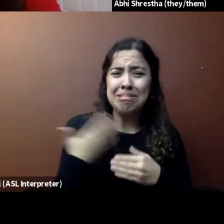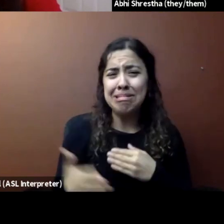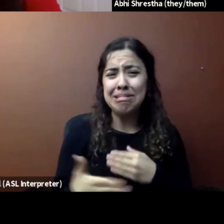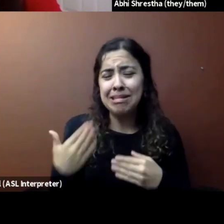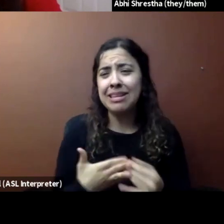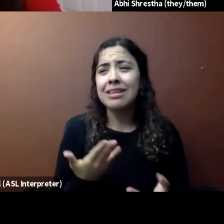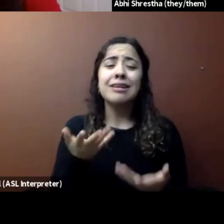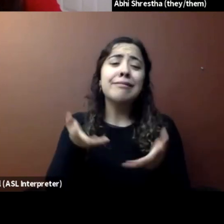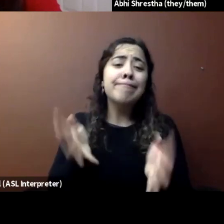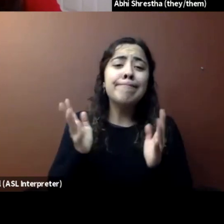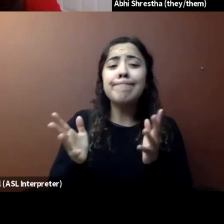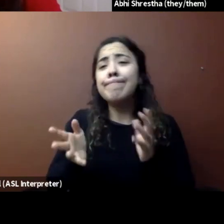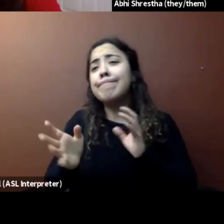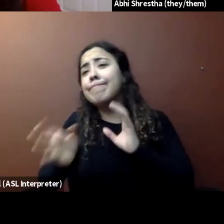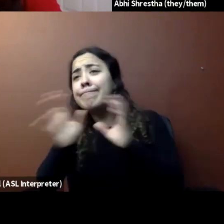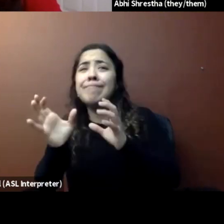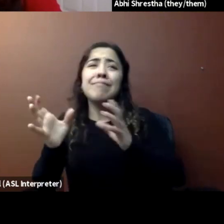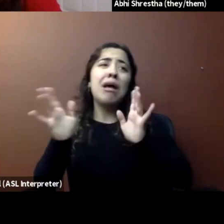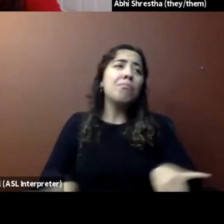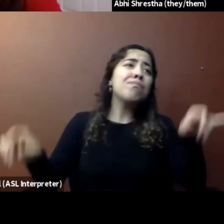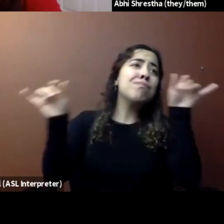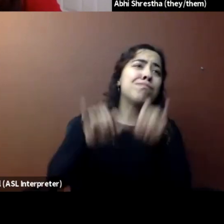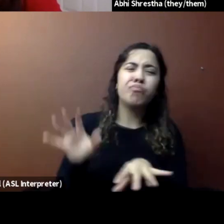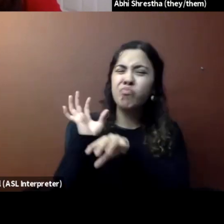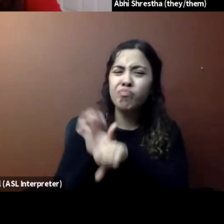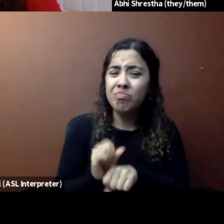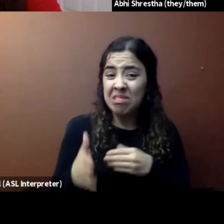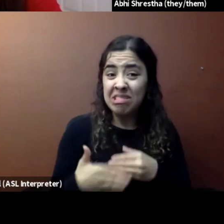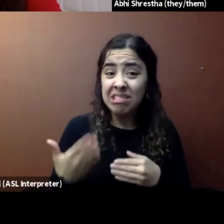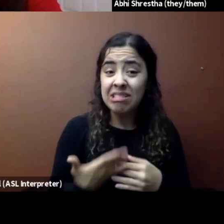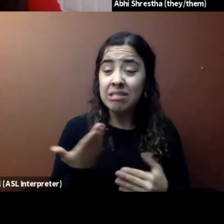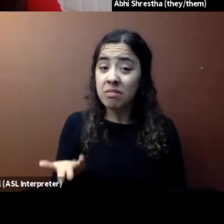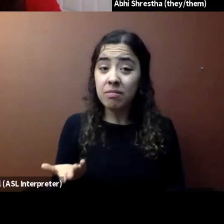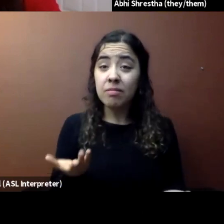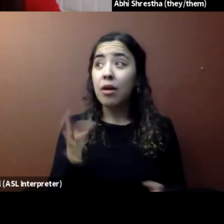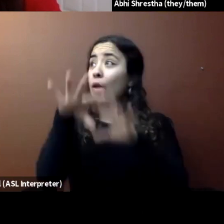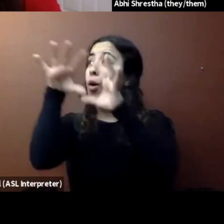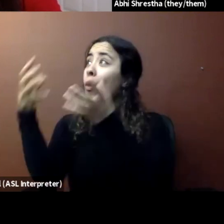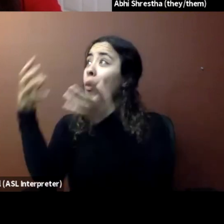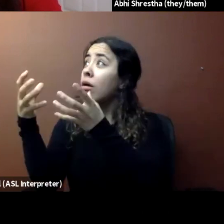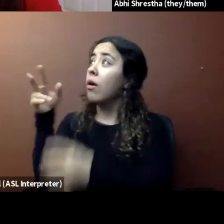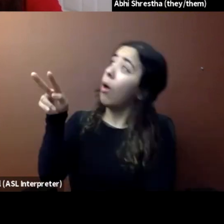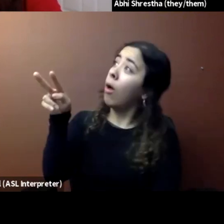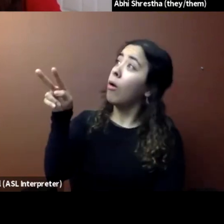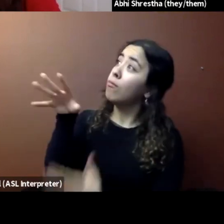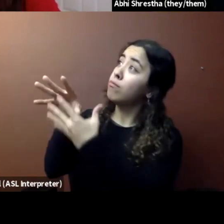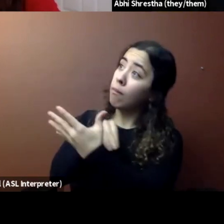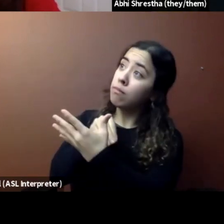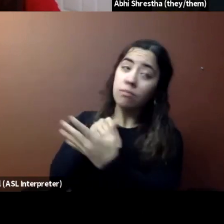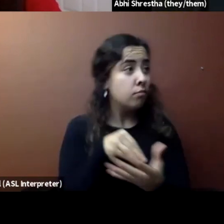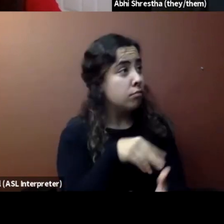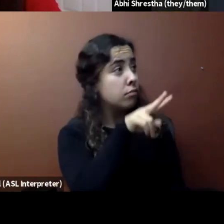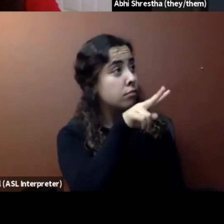speak and write and see the world that we just kind of imitate ourselves. And so for me, it's really